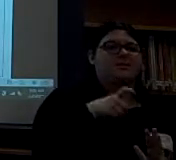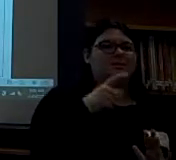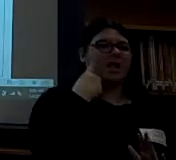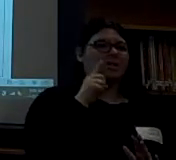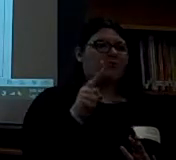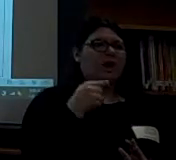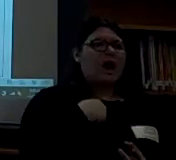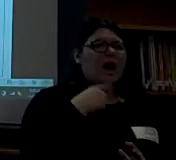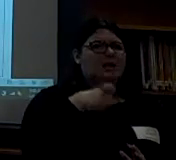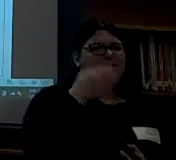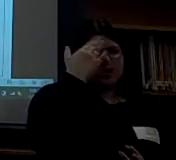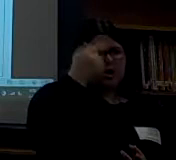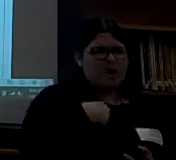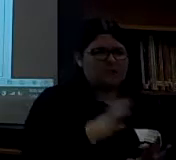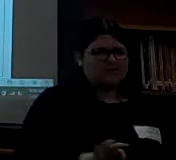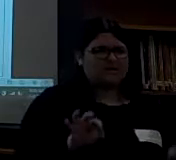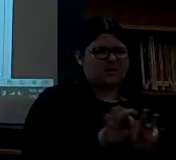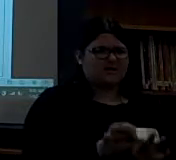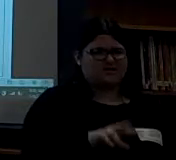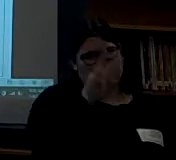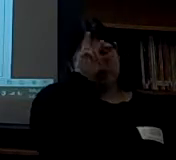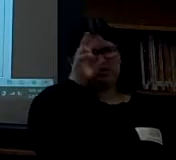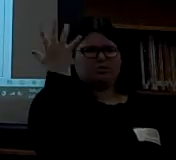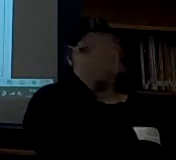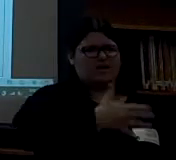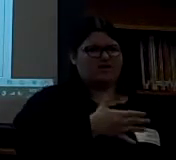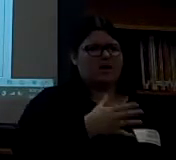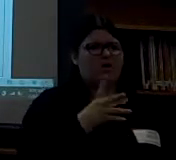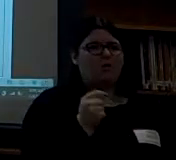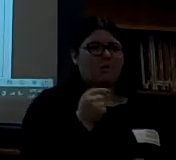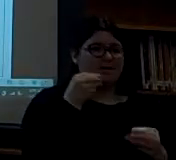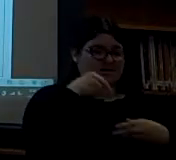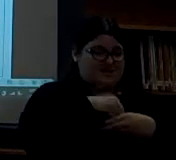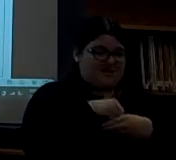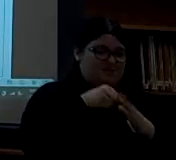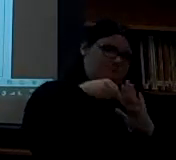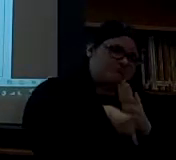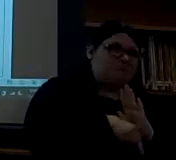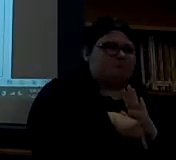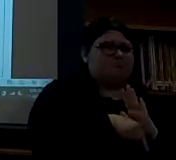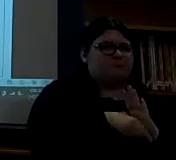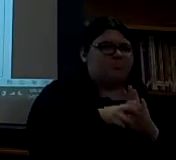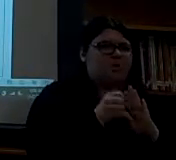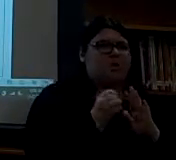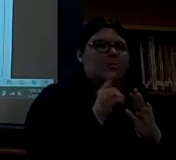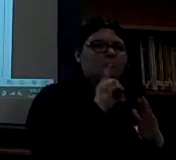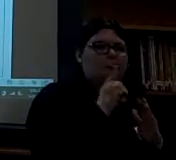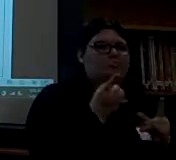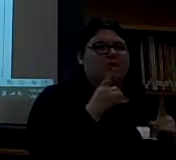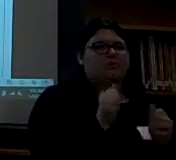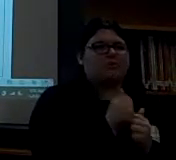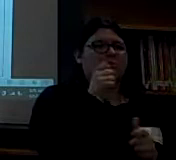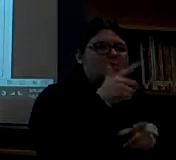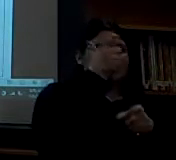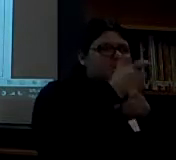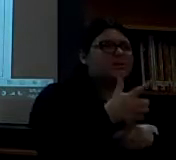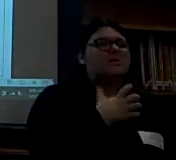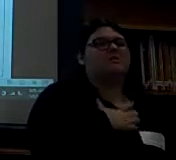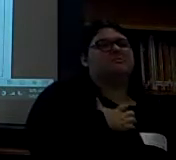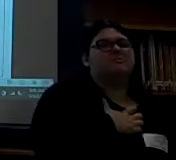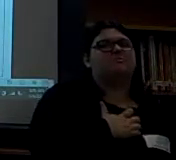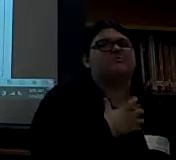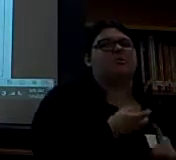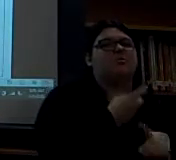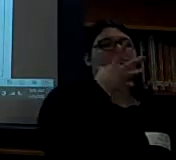to know I matter. It's so stupid on the outside, but it's deep on the inside. So that's really going on with siblings. It's either a yuck, whether it's coming